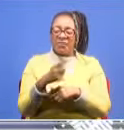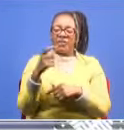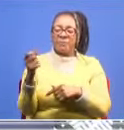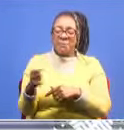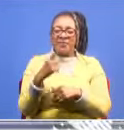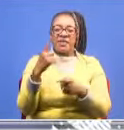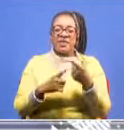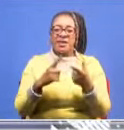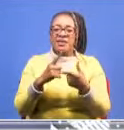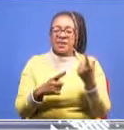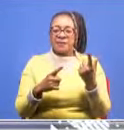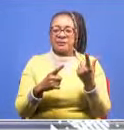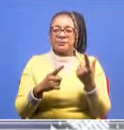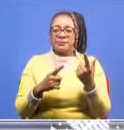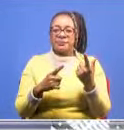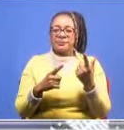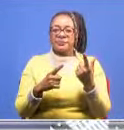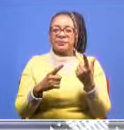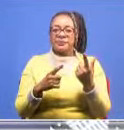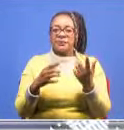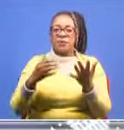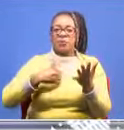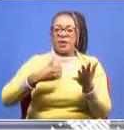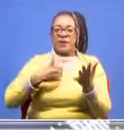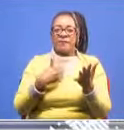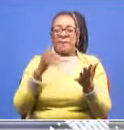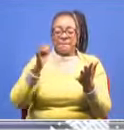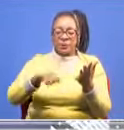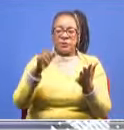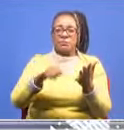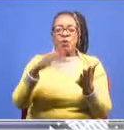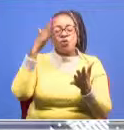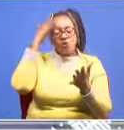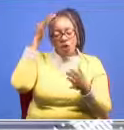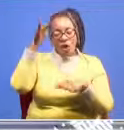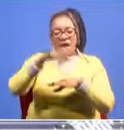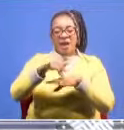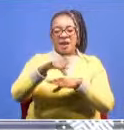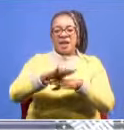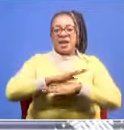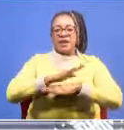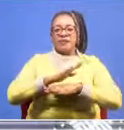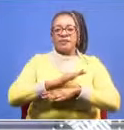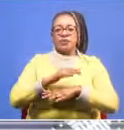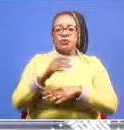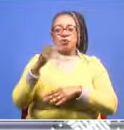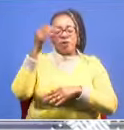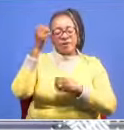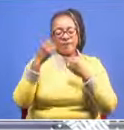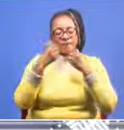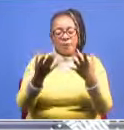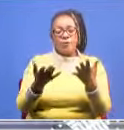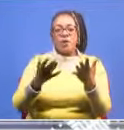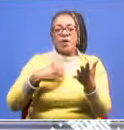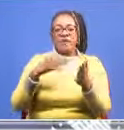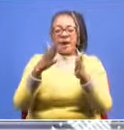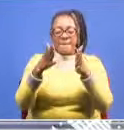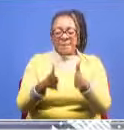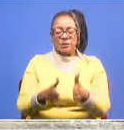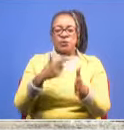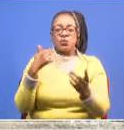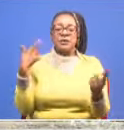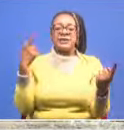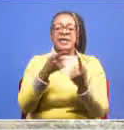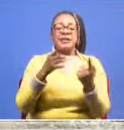years, then a certain thread would have been identified early enough to tell you that there's a certain person targeting